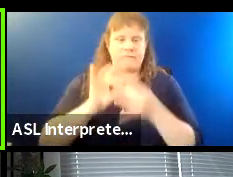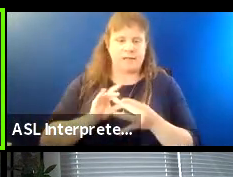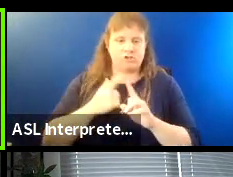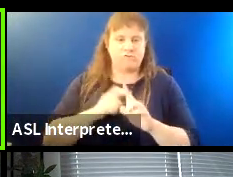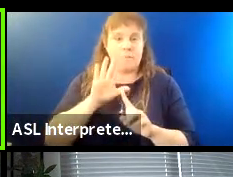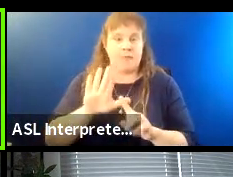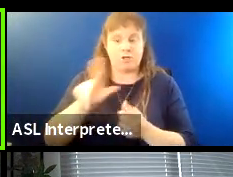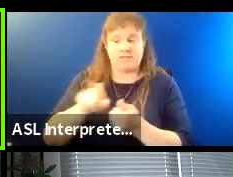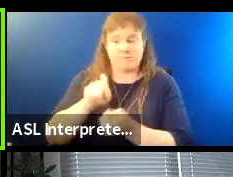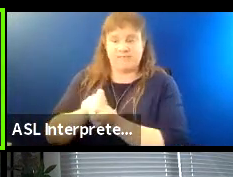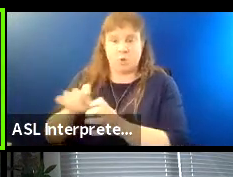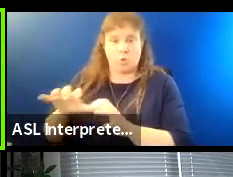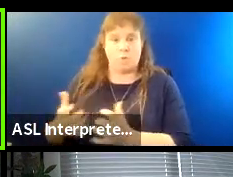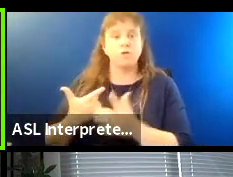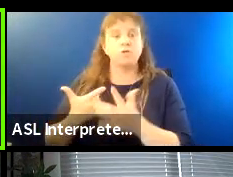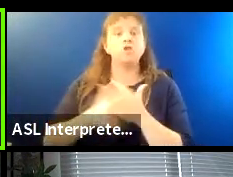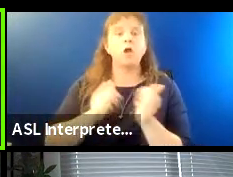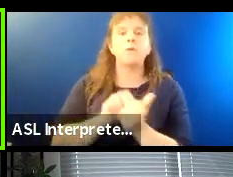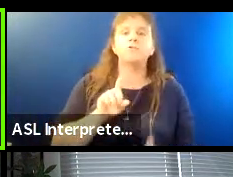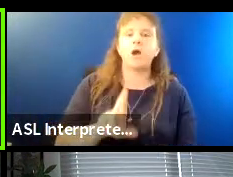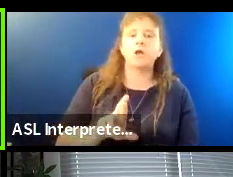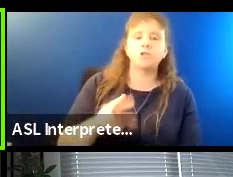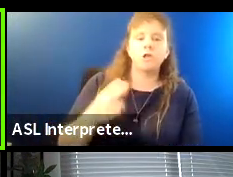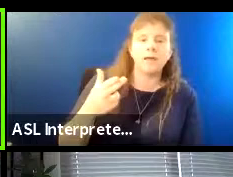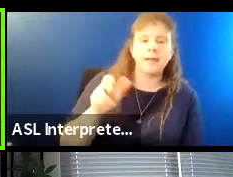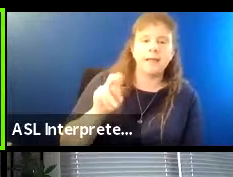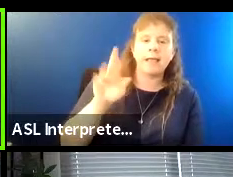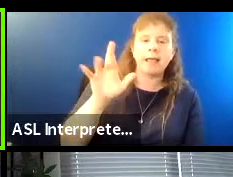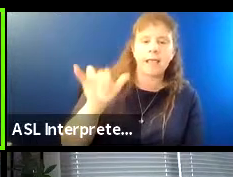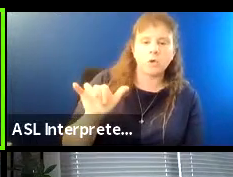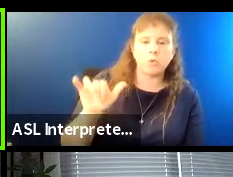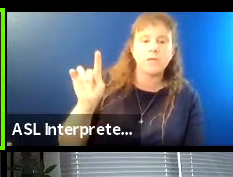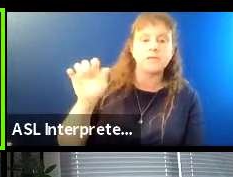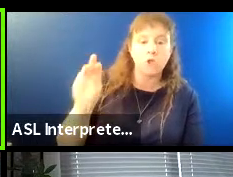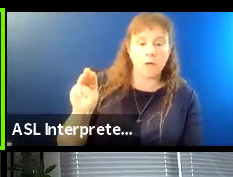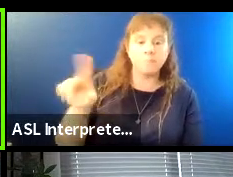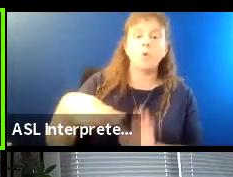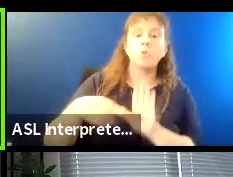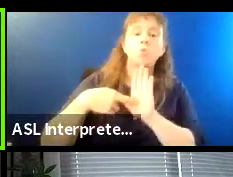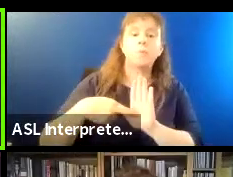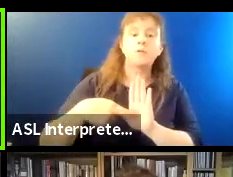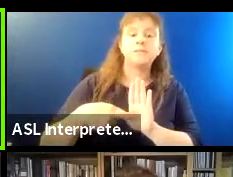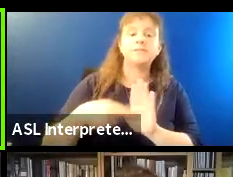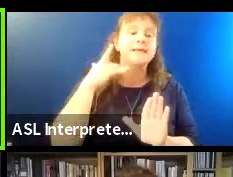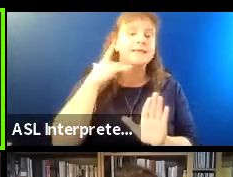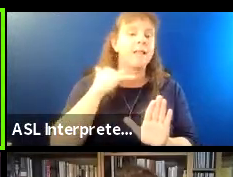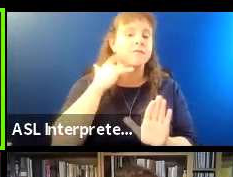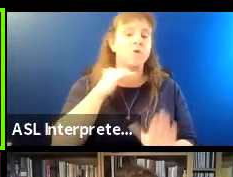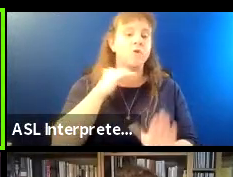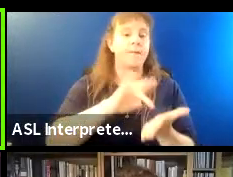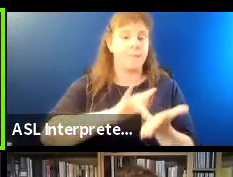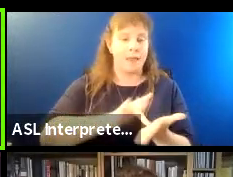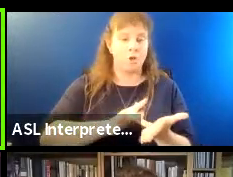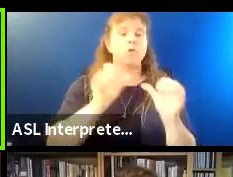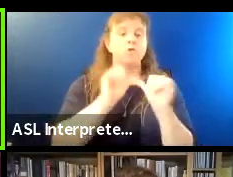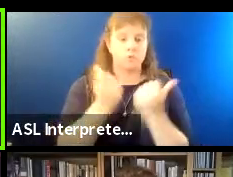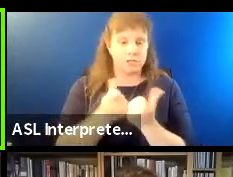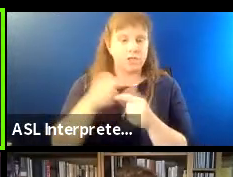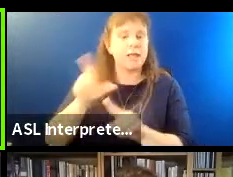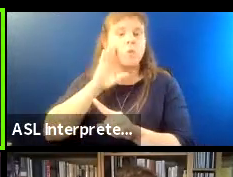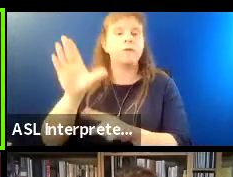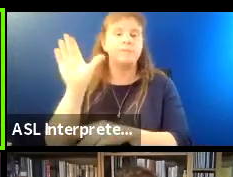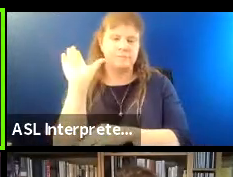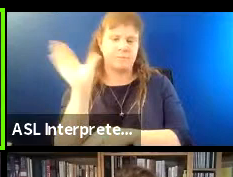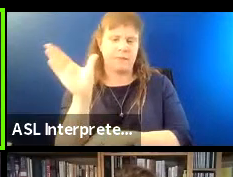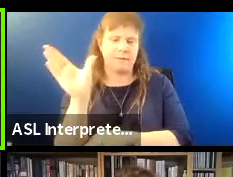we're going to start with Dr. Henry Tan, who on the committee represents the California Medical Association and who is going to speak on